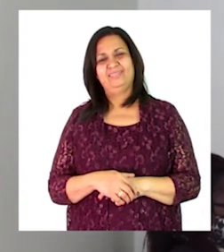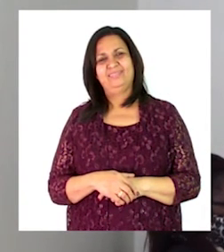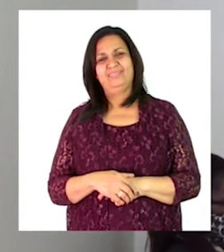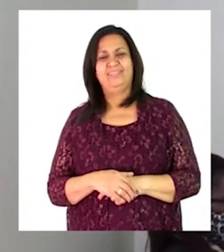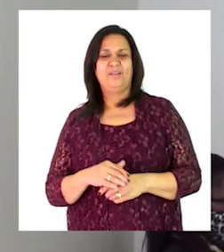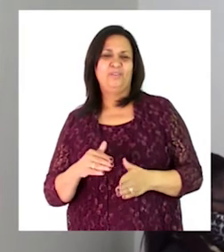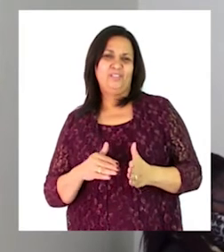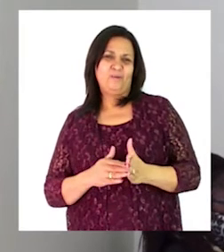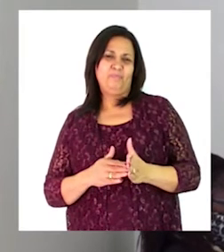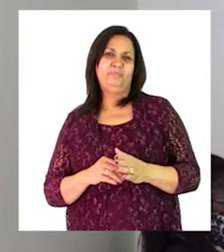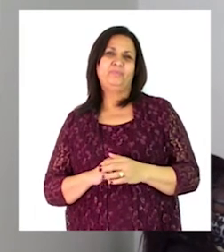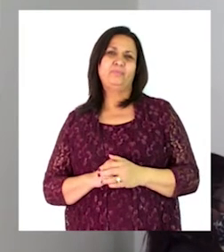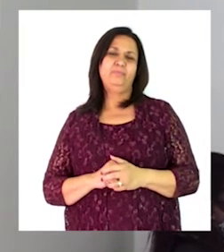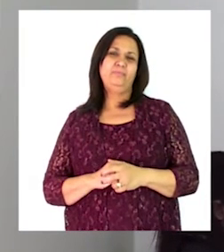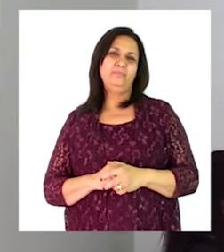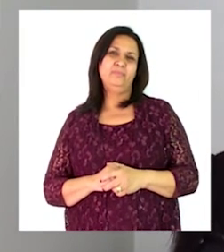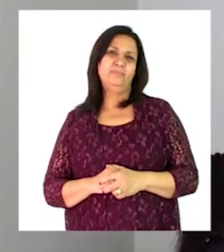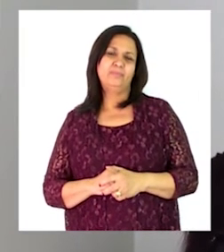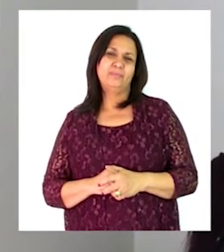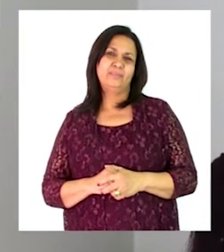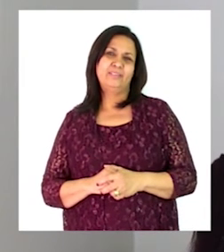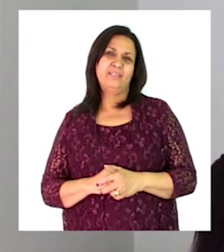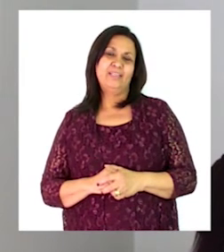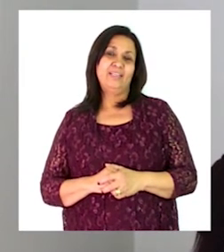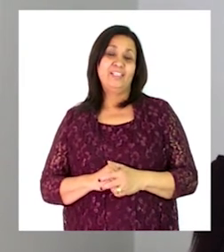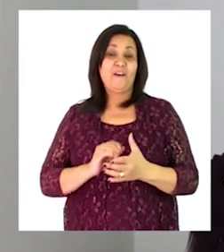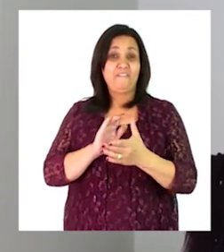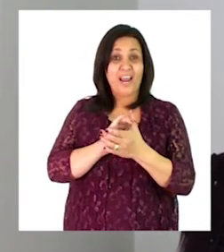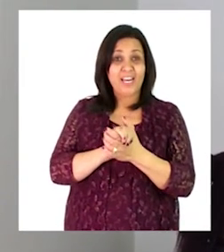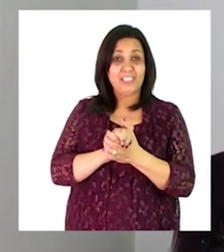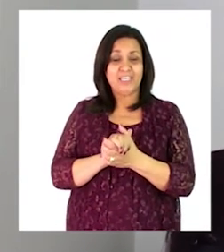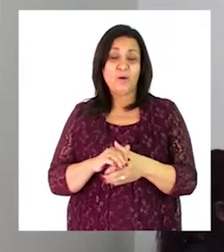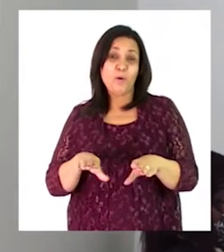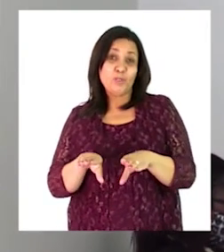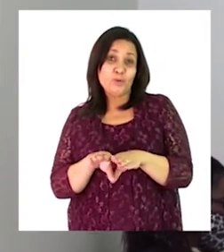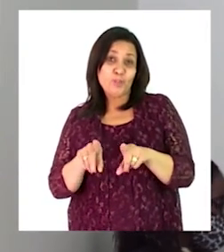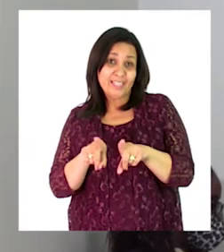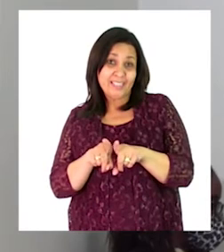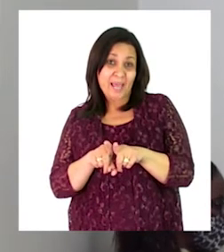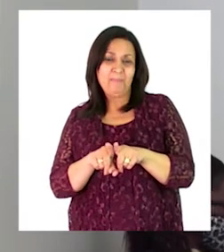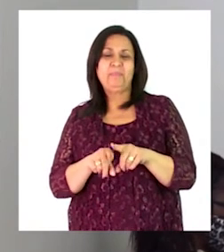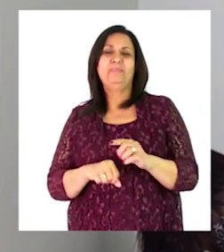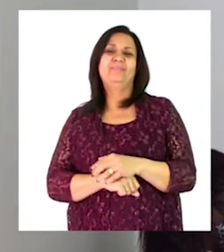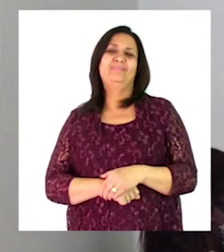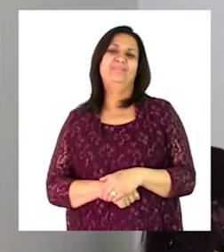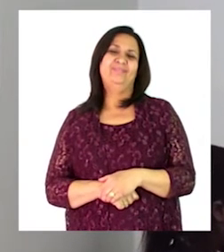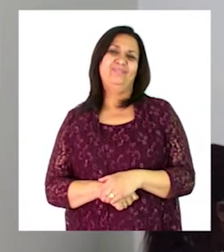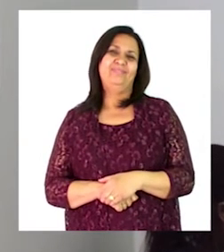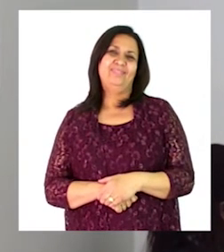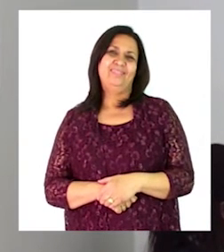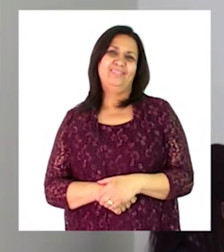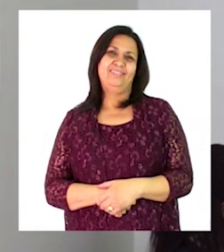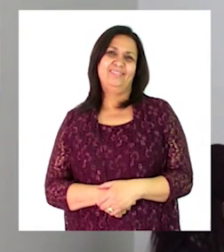stop. That's how we write number 1. My friend is also going to demonstrate how to